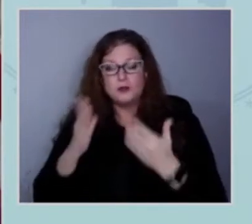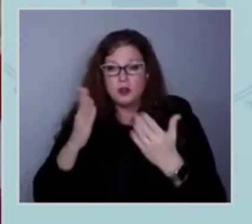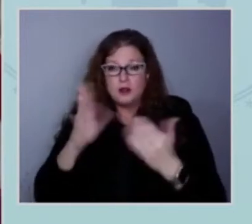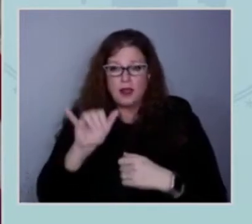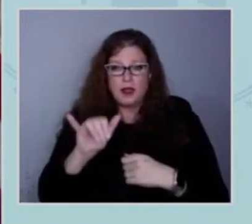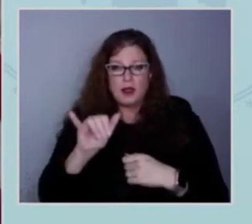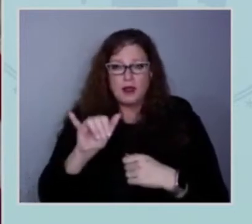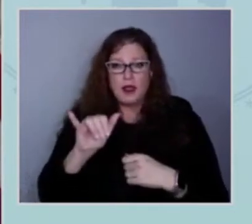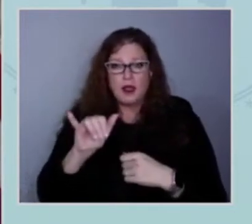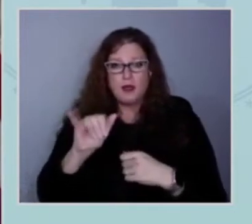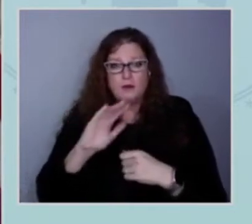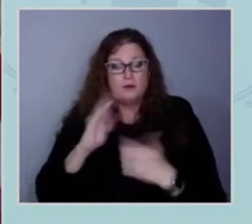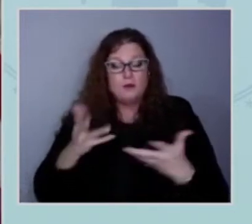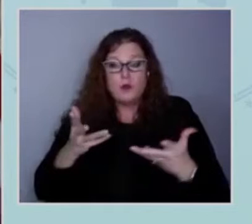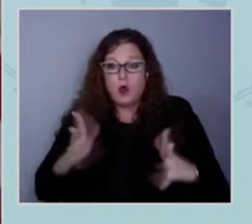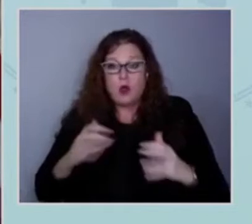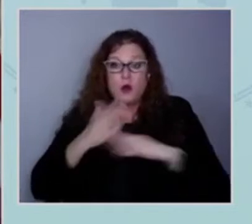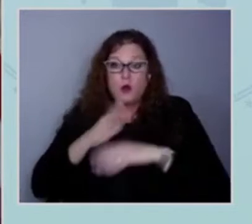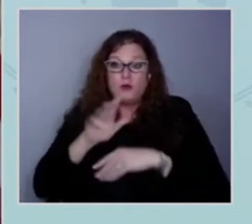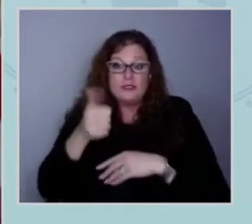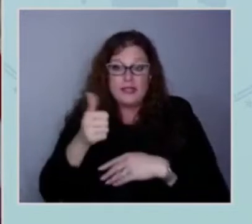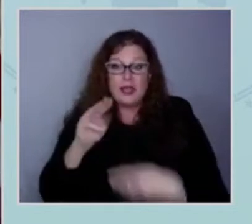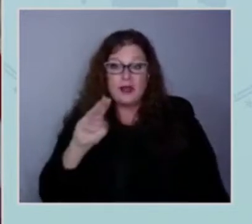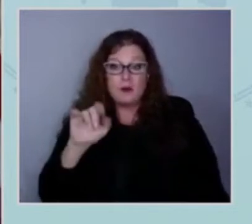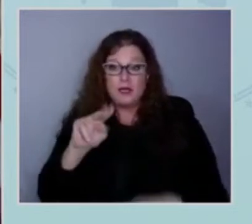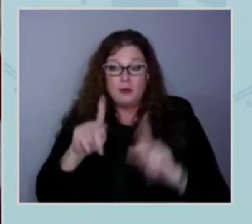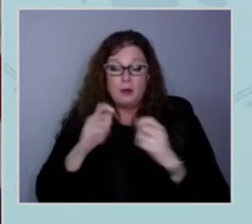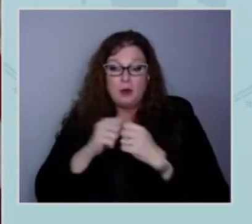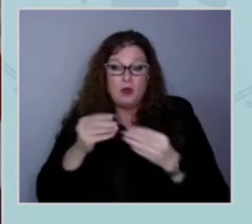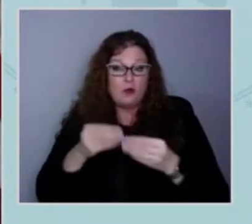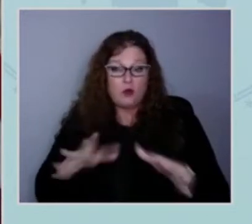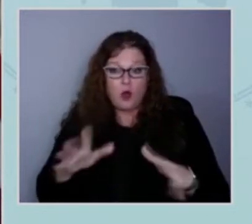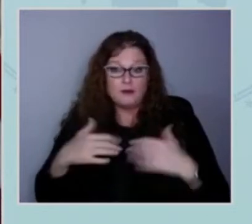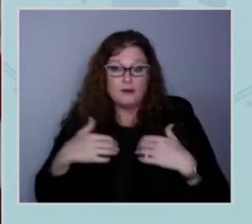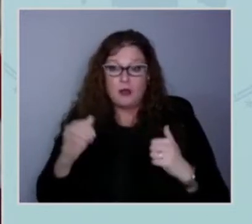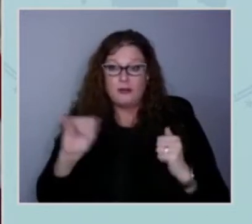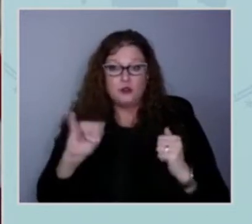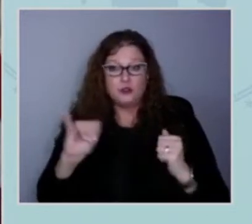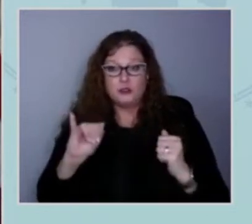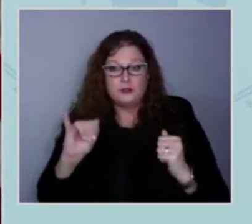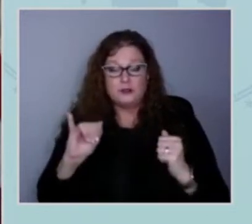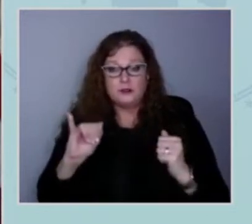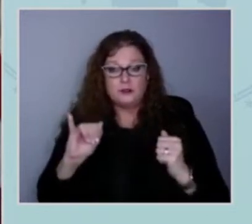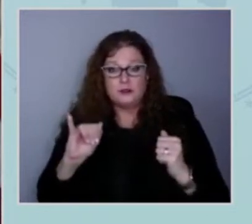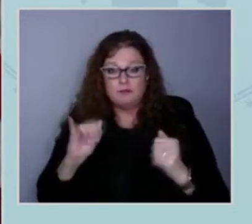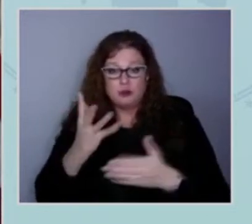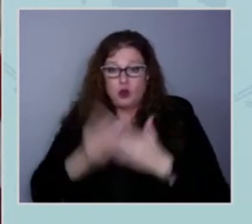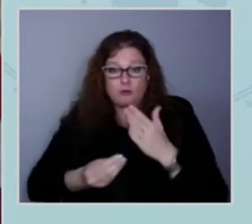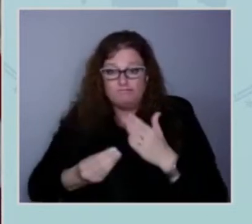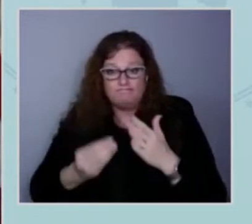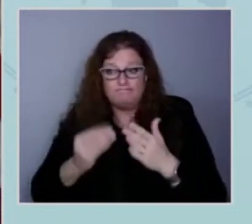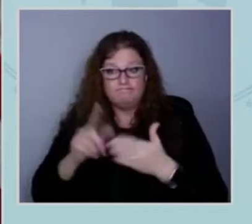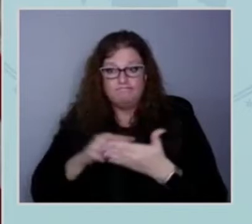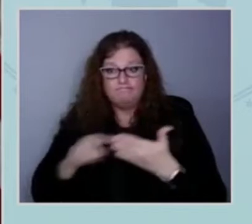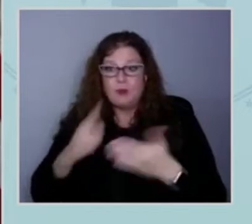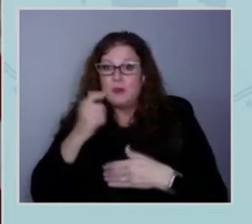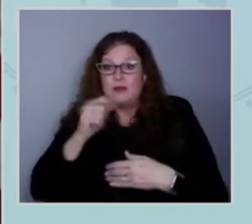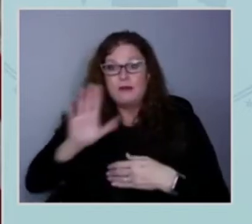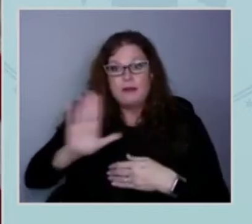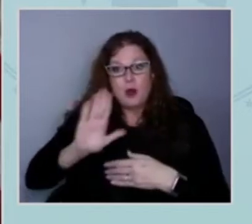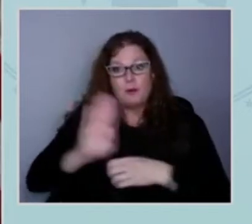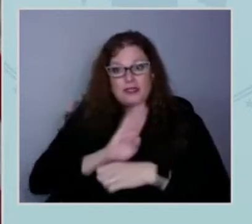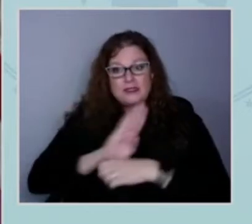a proposal we put forward that suggested that already over 10 million people have lost their